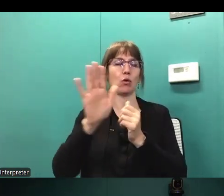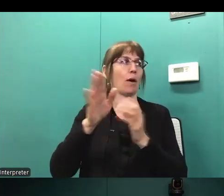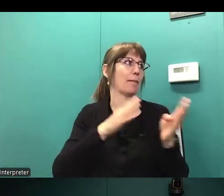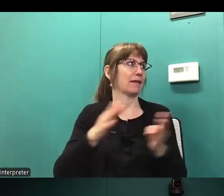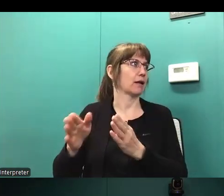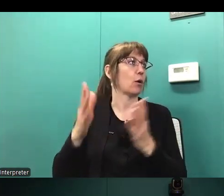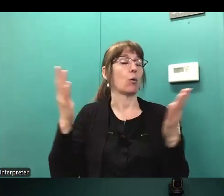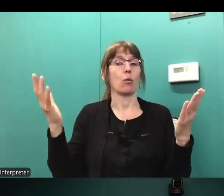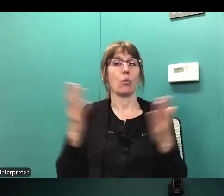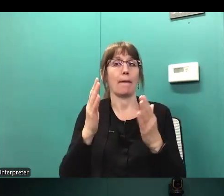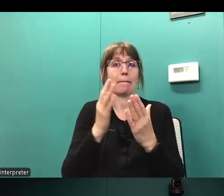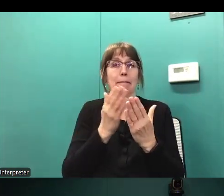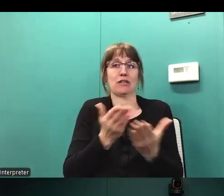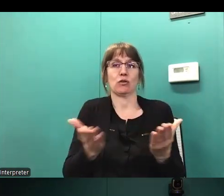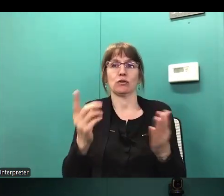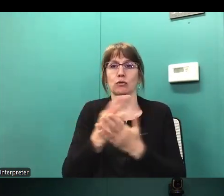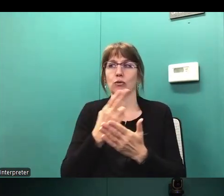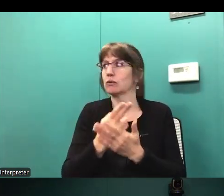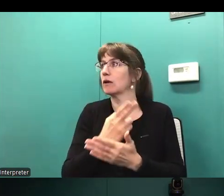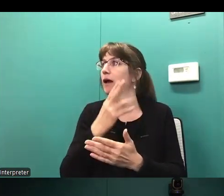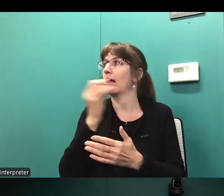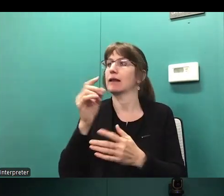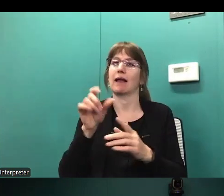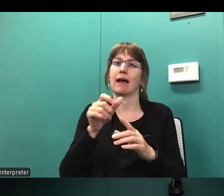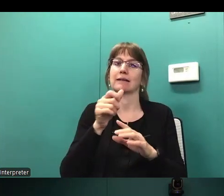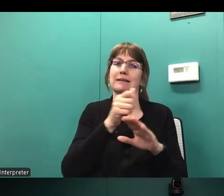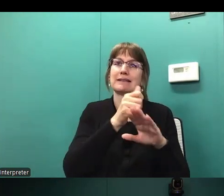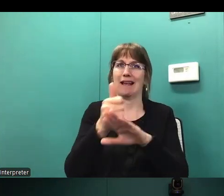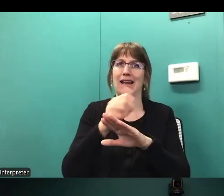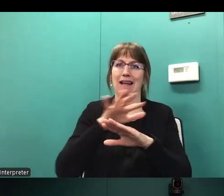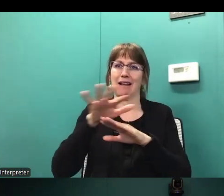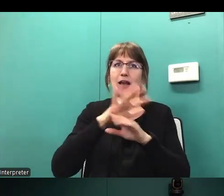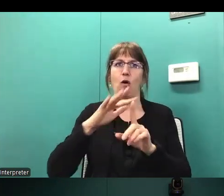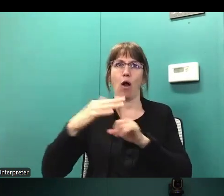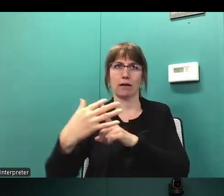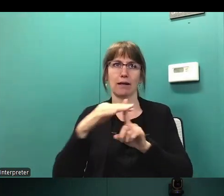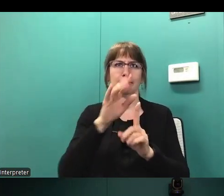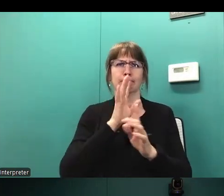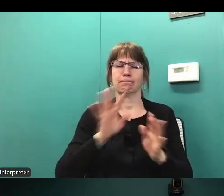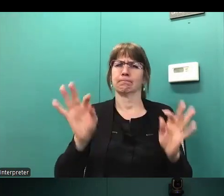materials are you going to use? And then of course the setting and context is really important for that.